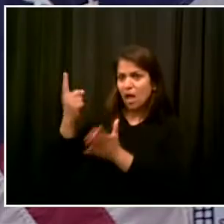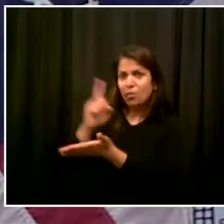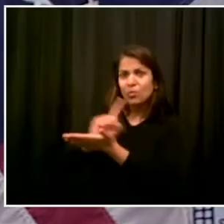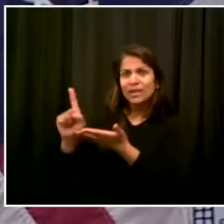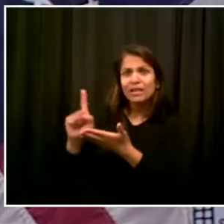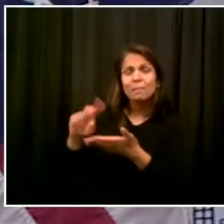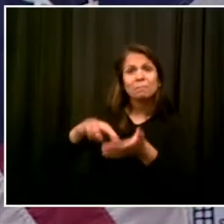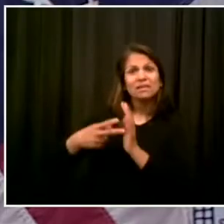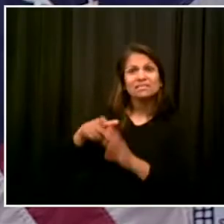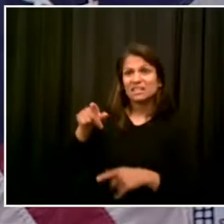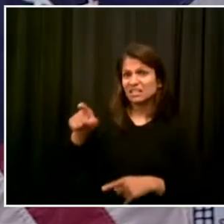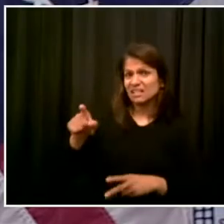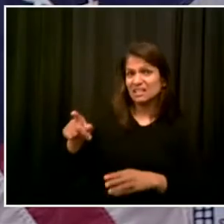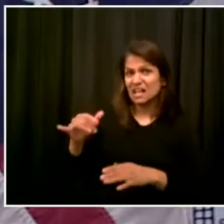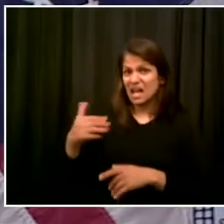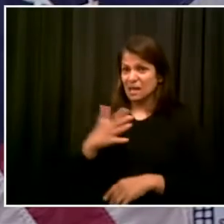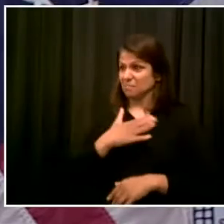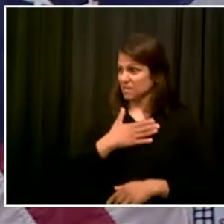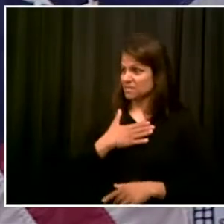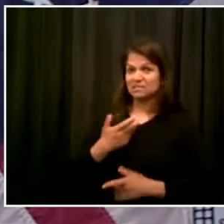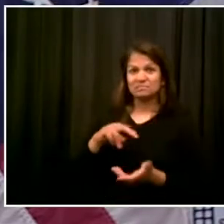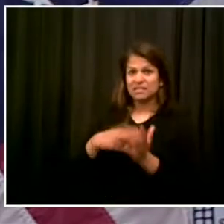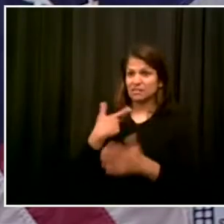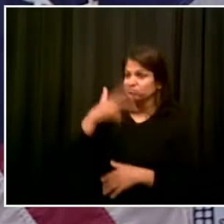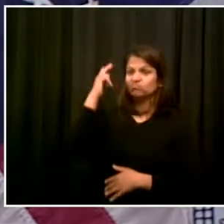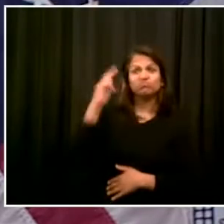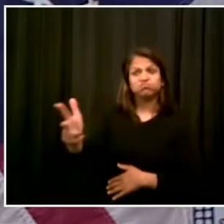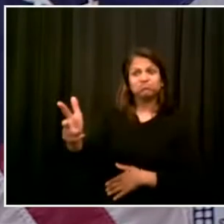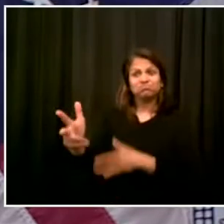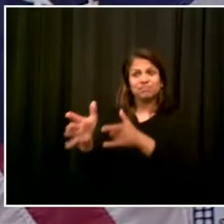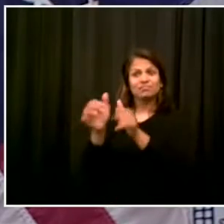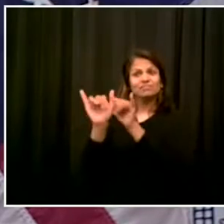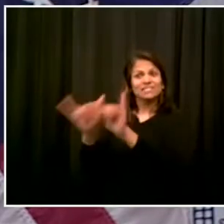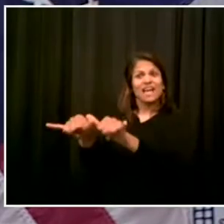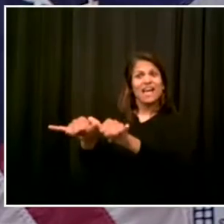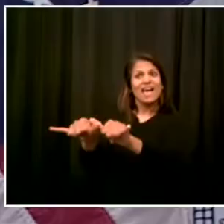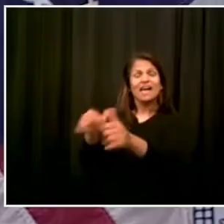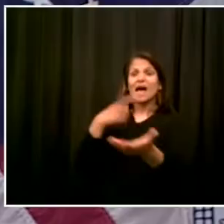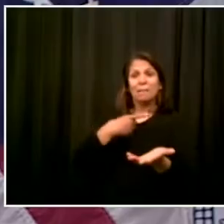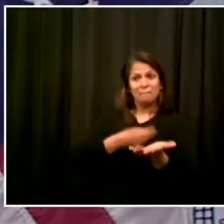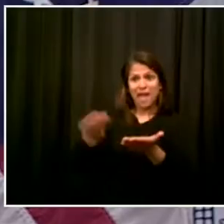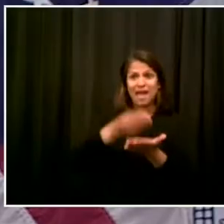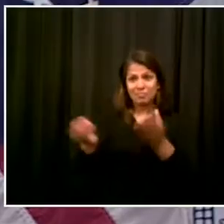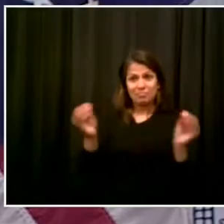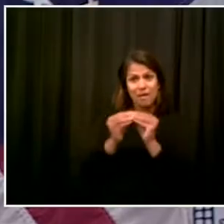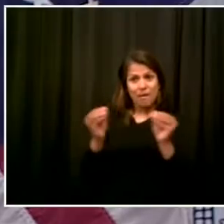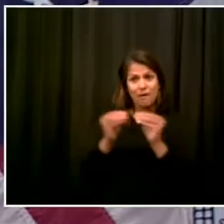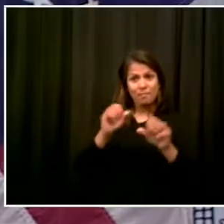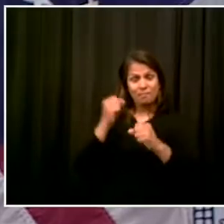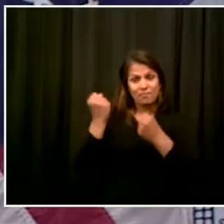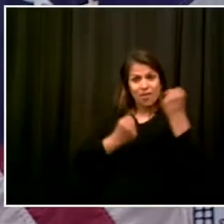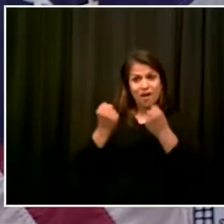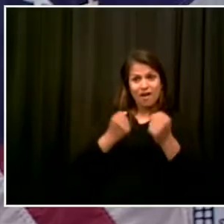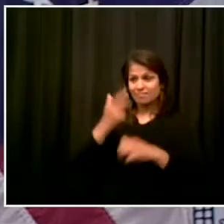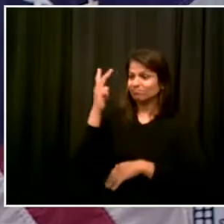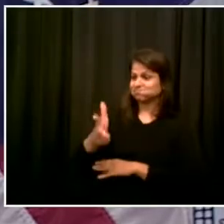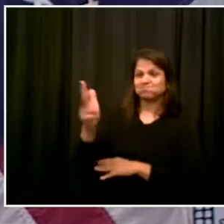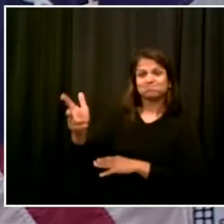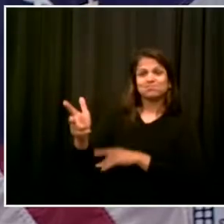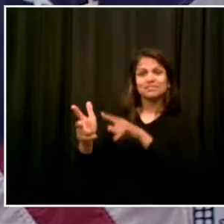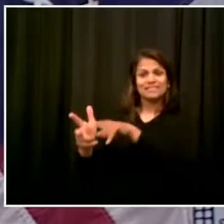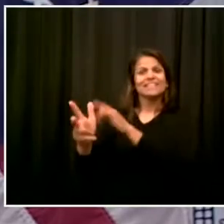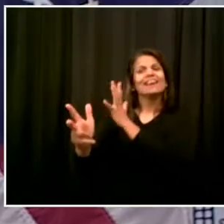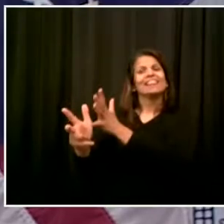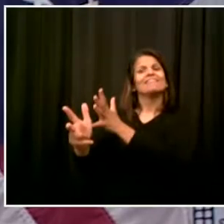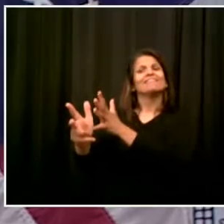present a world where there's only one factor. There's multiple factors. I believe the future is mass transit, and that's where we're going to